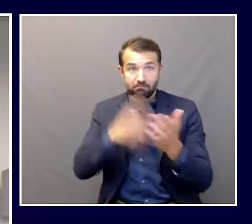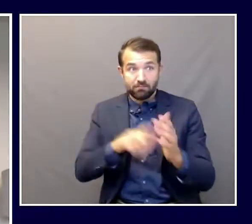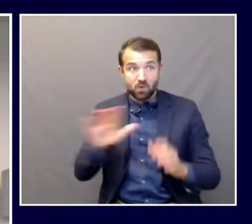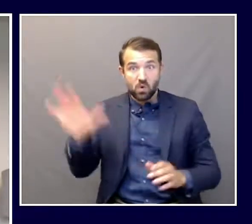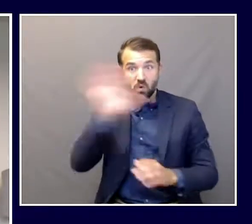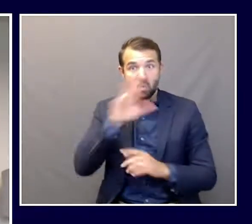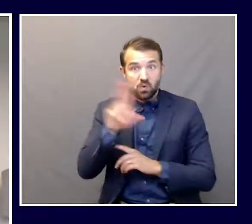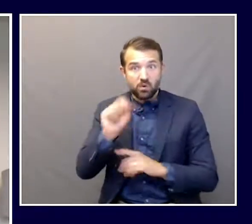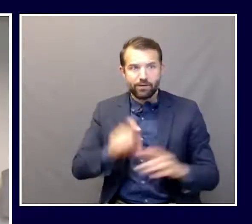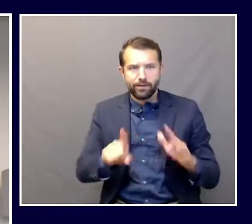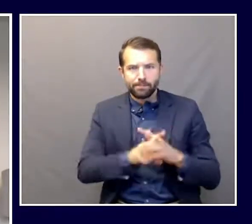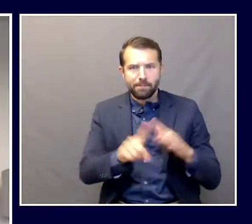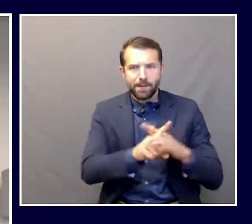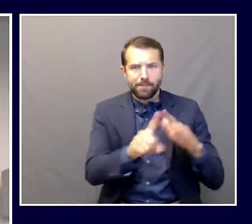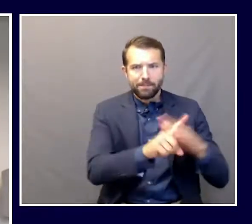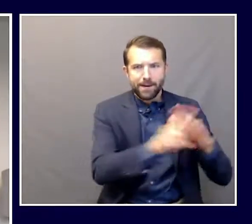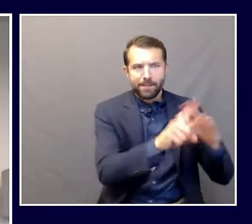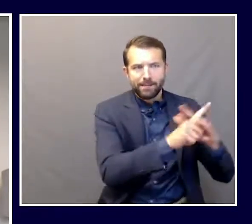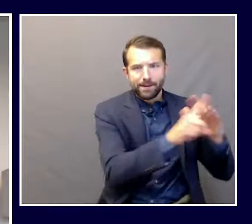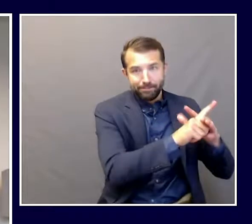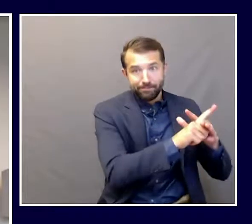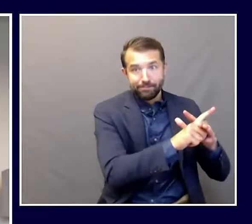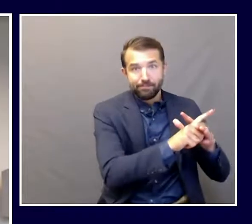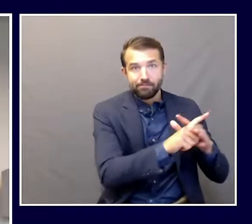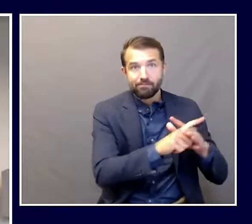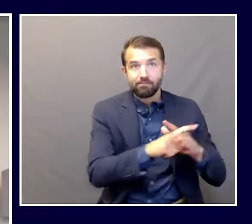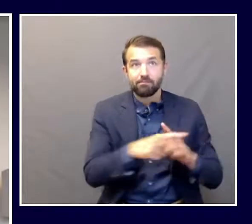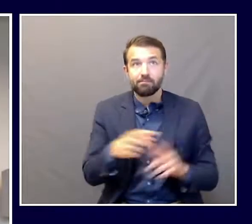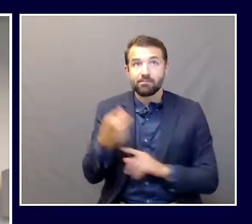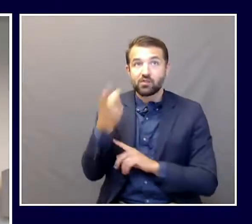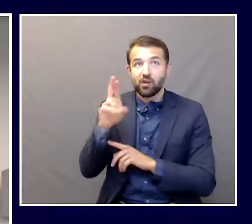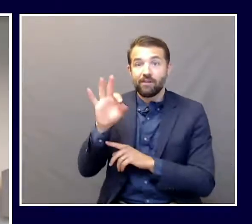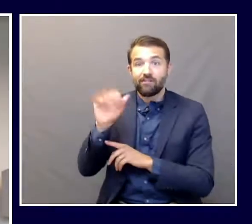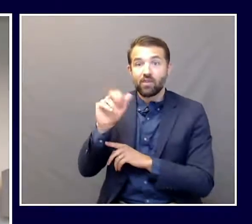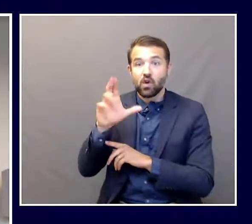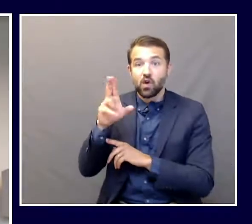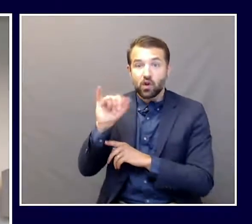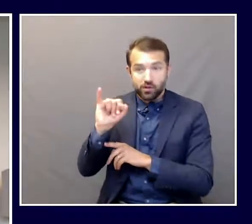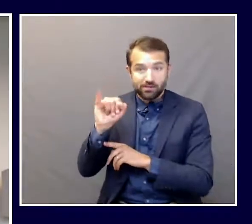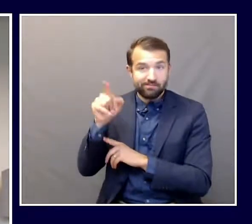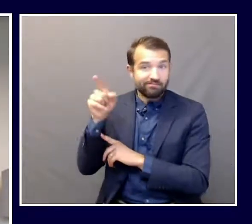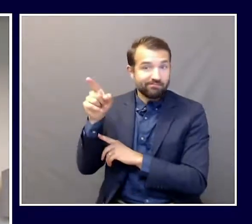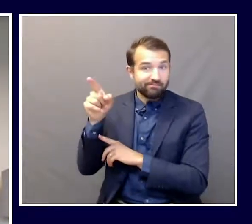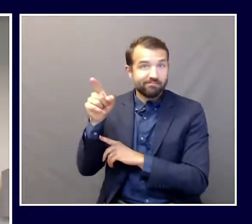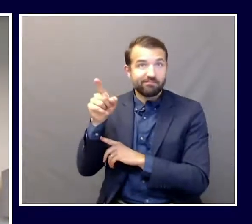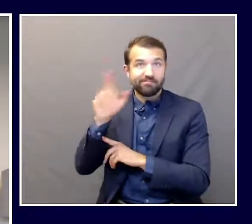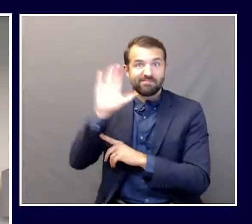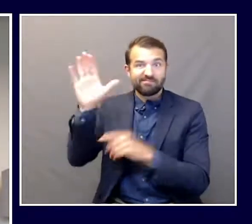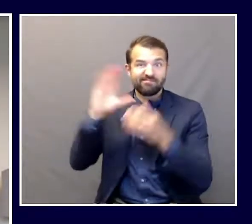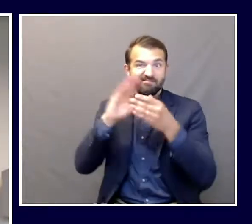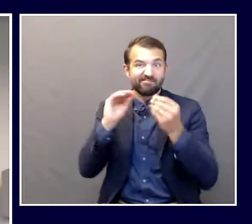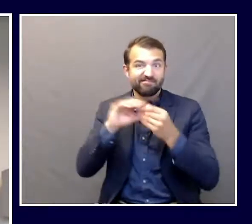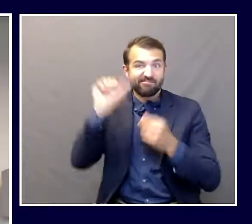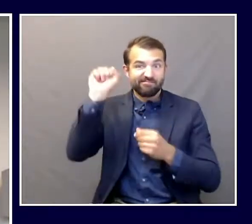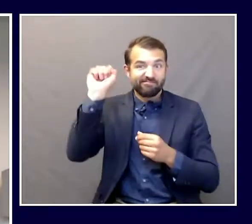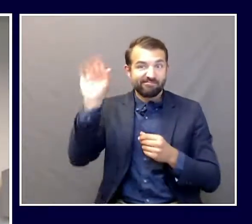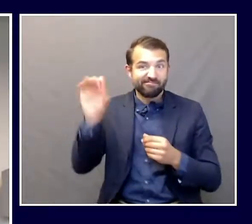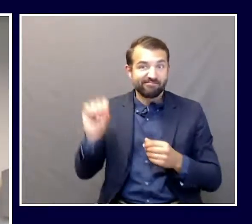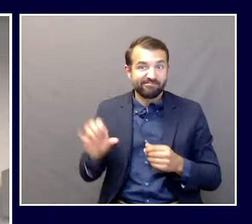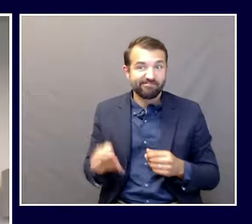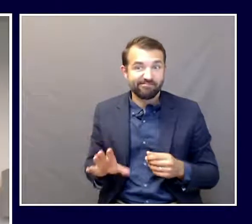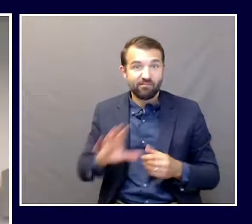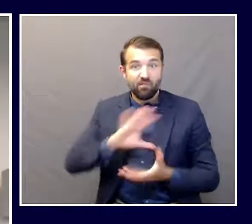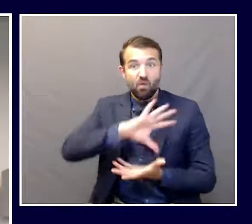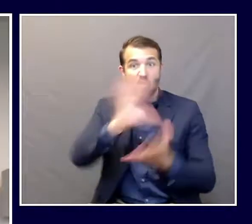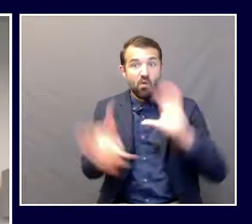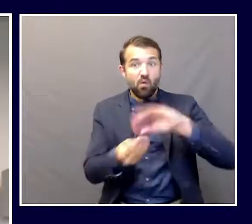that, according to Dr. Fauci, accounts for 20% of new cases in the United States and an even greater percentage of new cases in